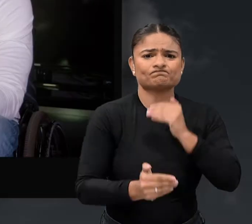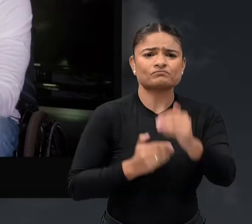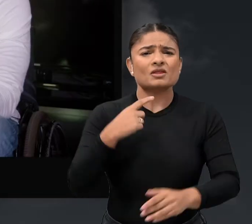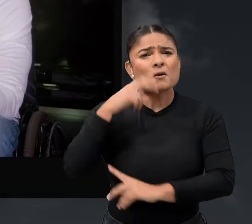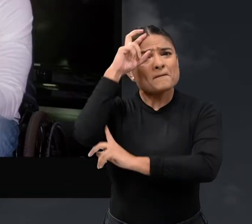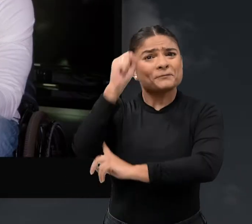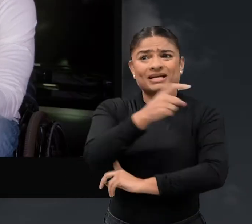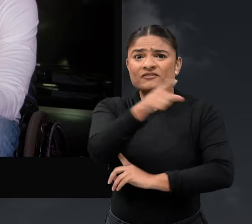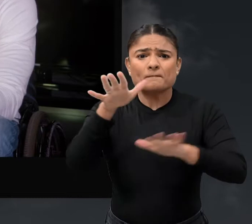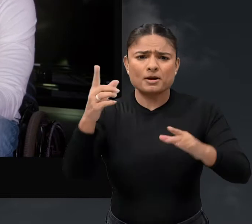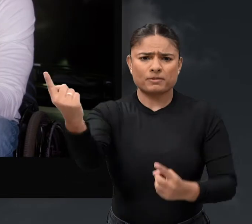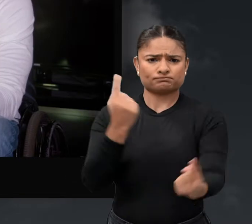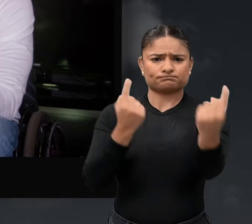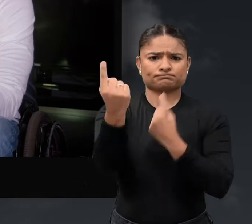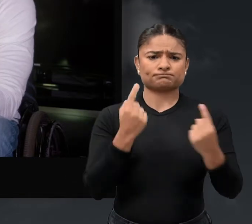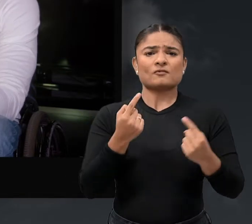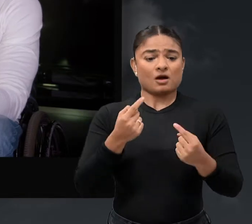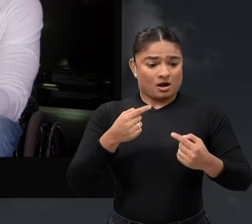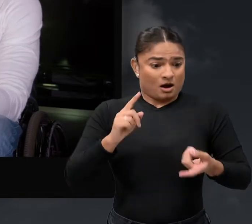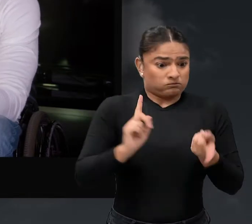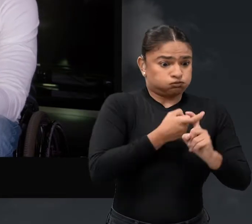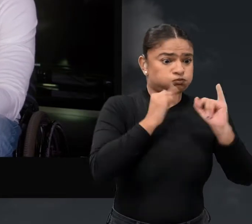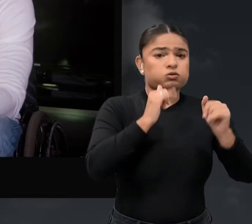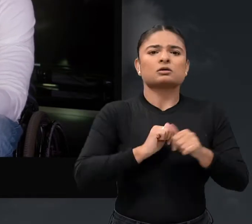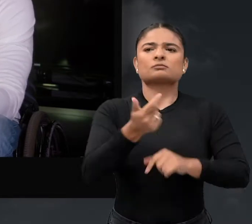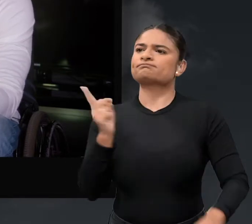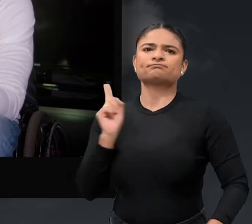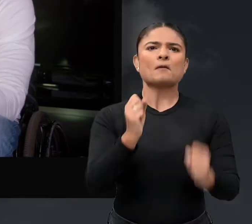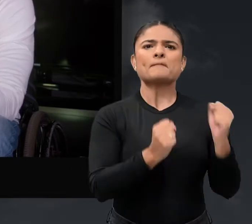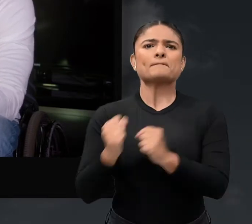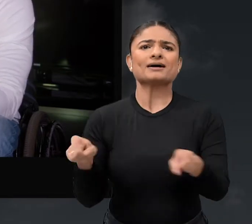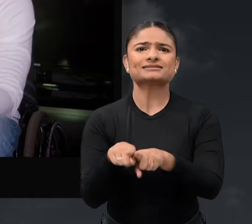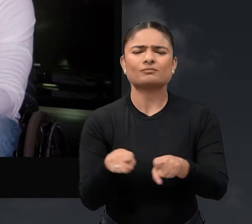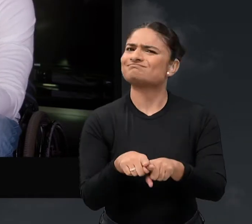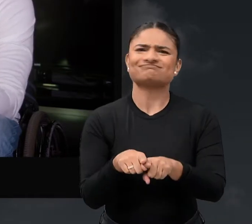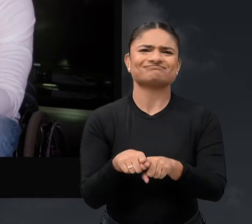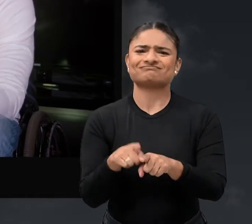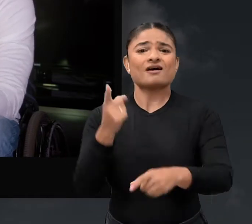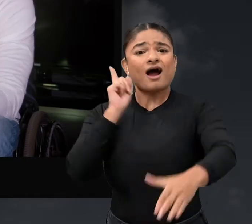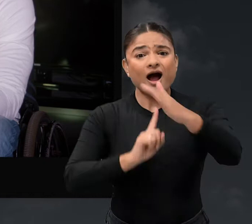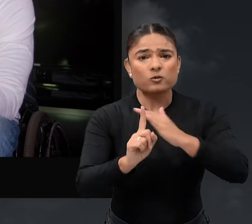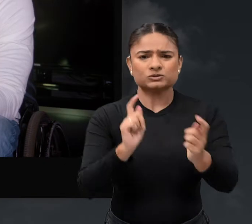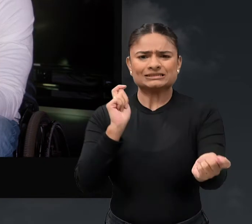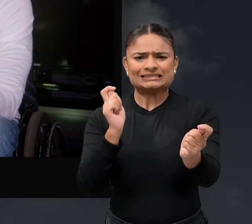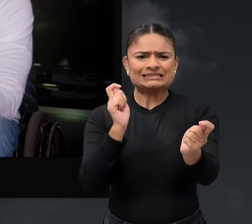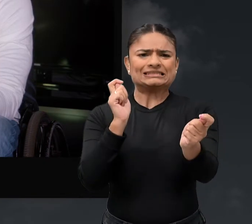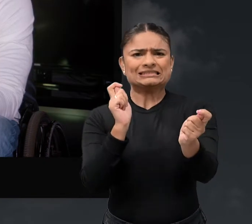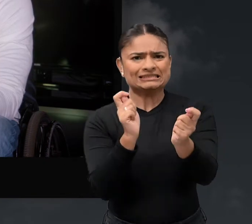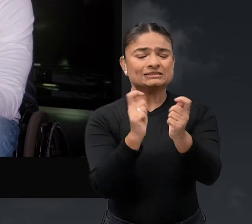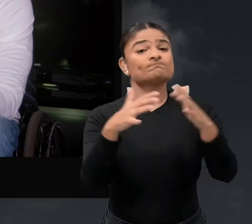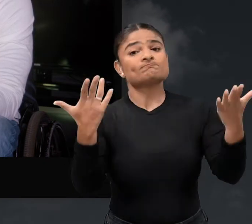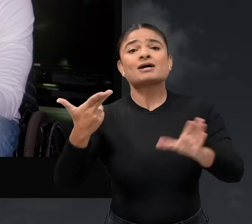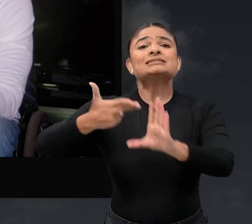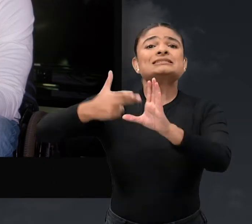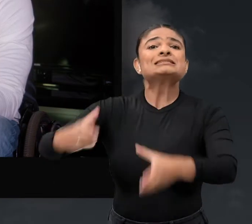can go through what I went through and come out the other end usaso umuntu ofanayo or usacabanga ngendlela efanayo.